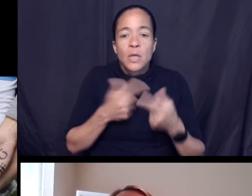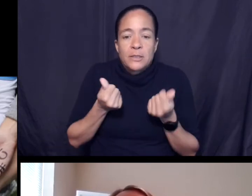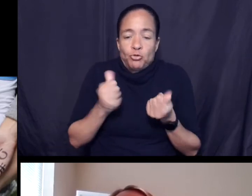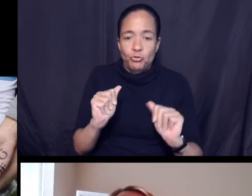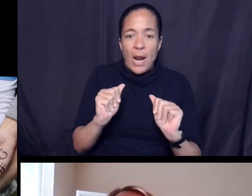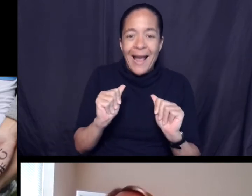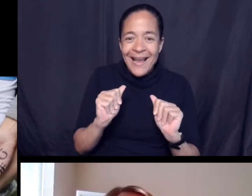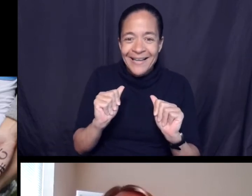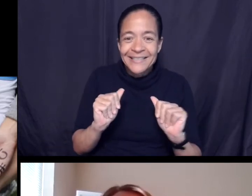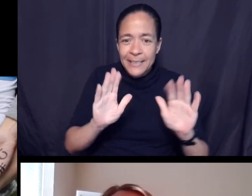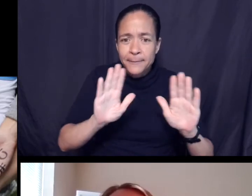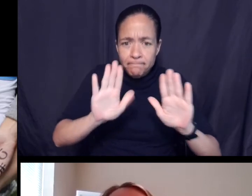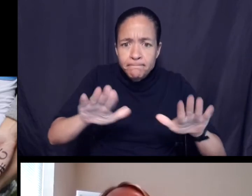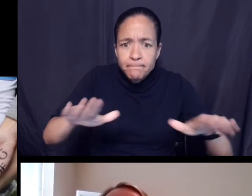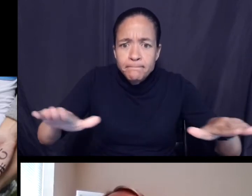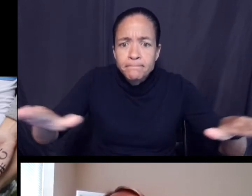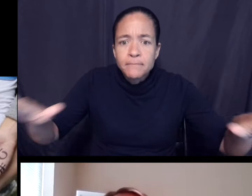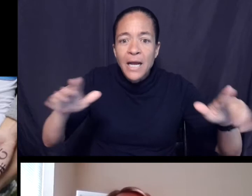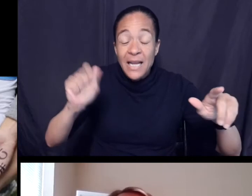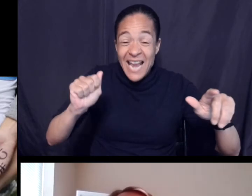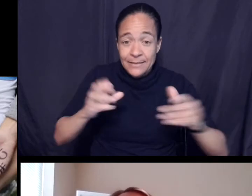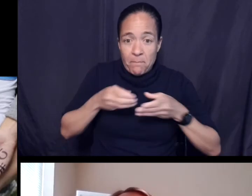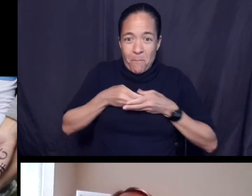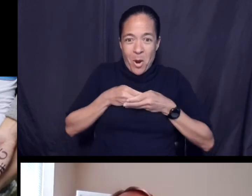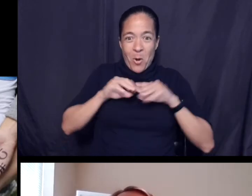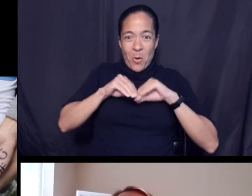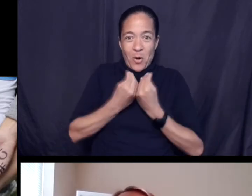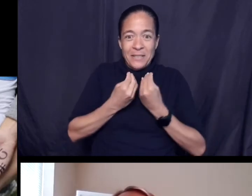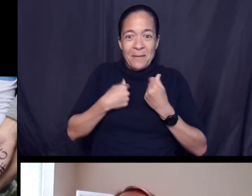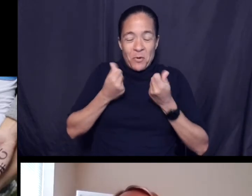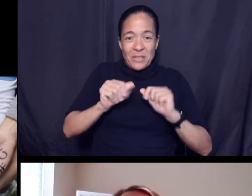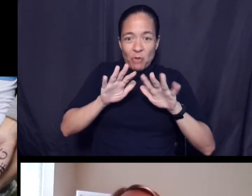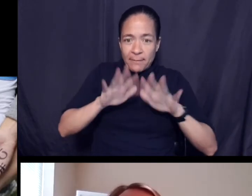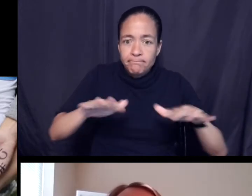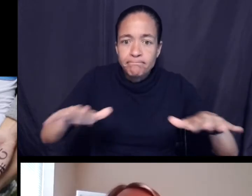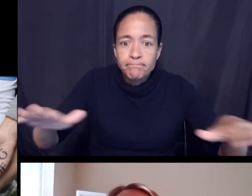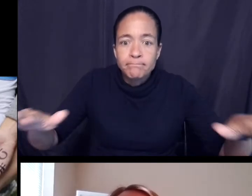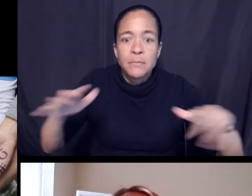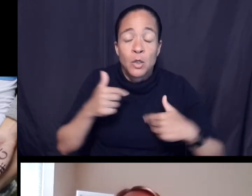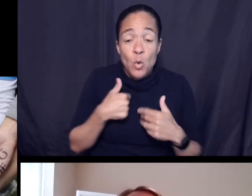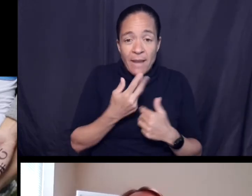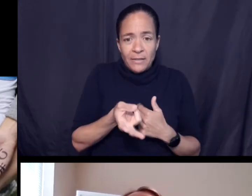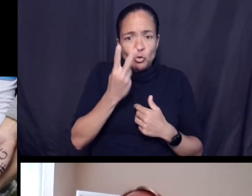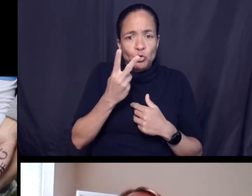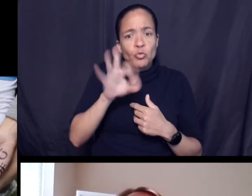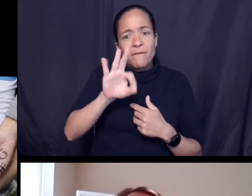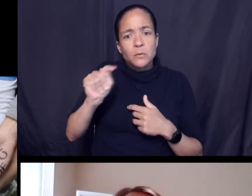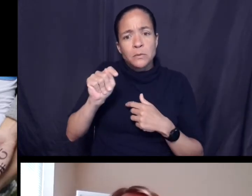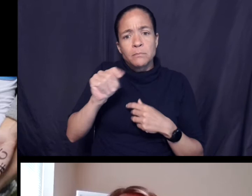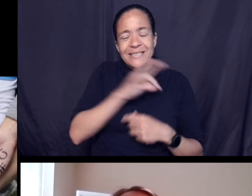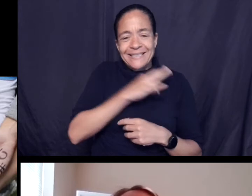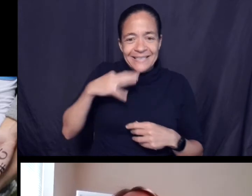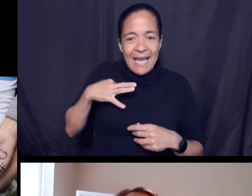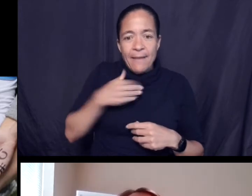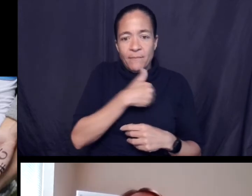to have as big of a reach as we can, even though we're kind of a small organization. We have 2 full-time staff members, and then we have